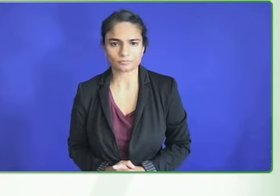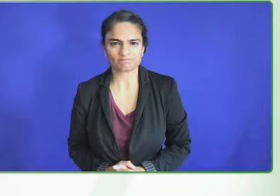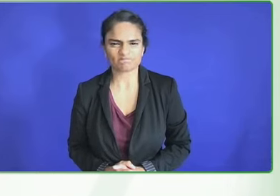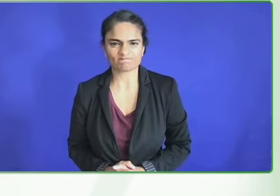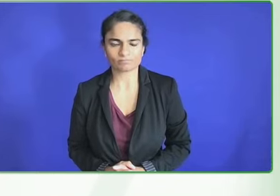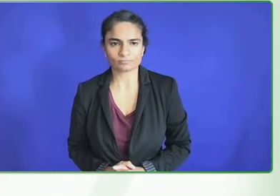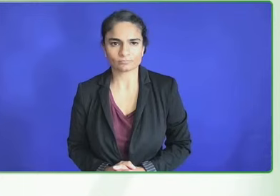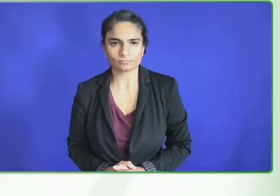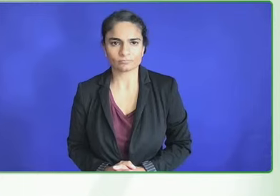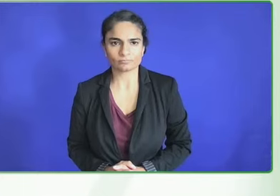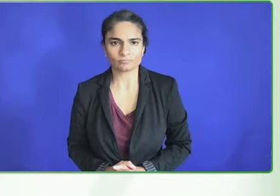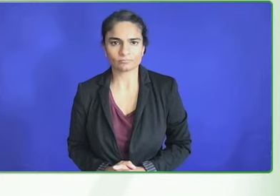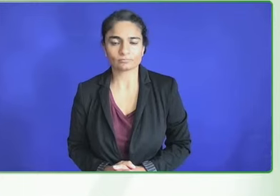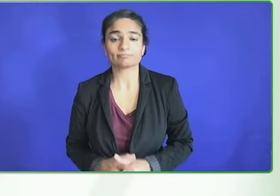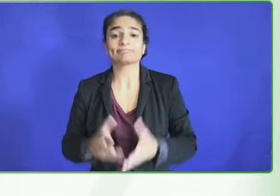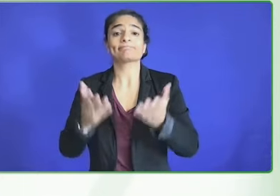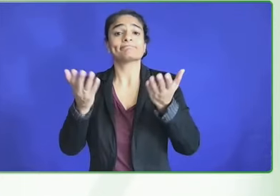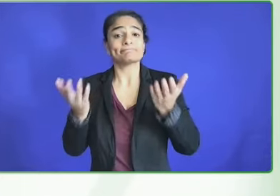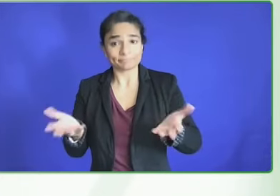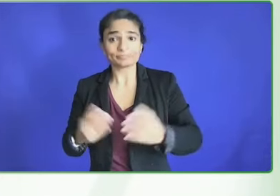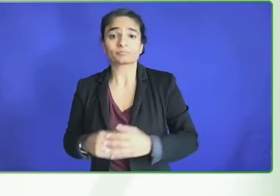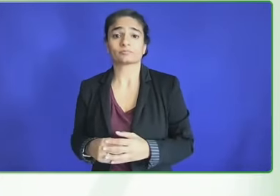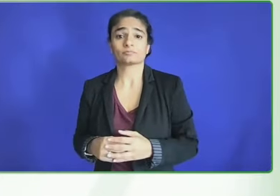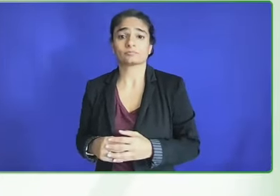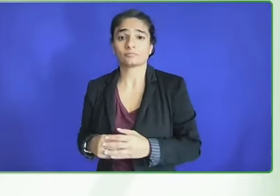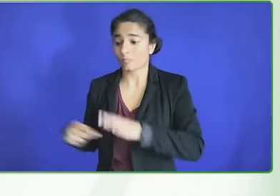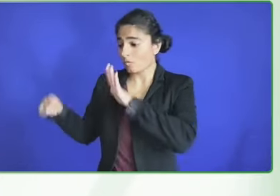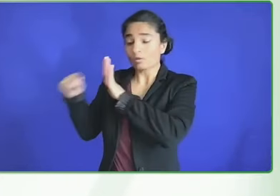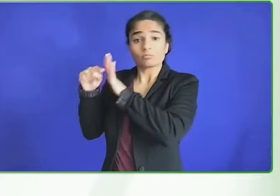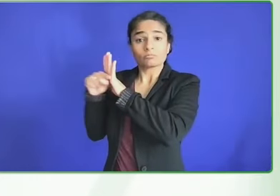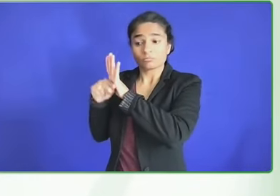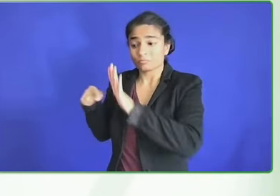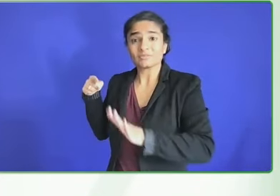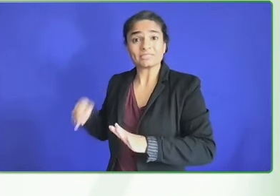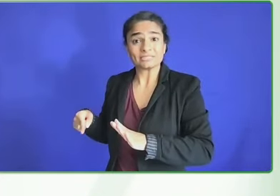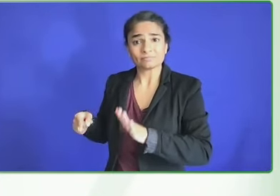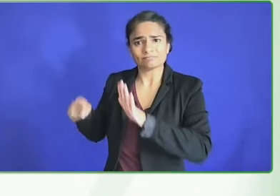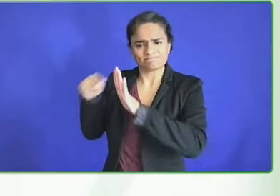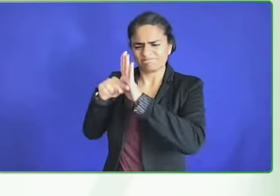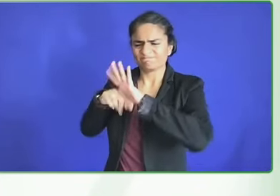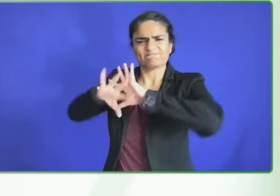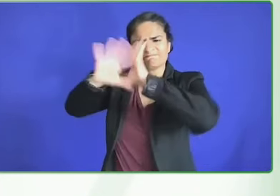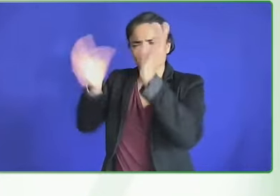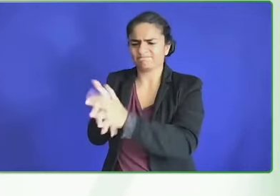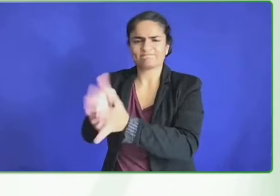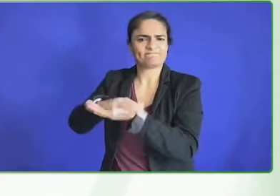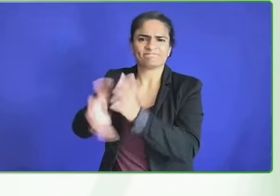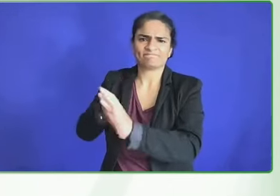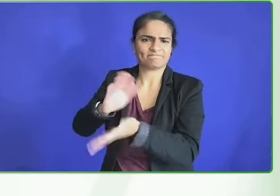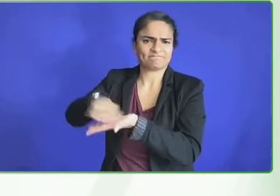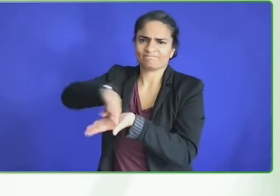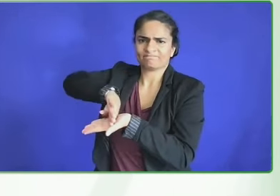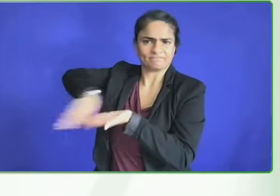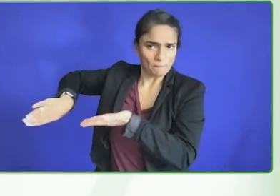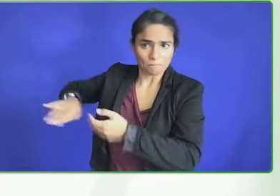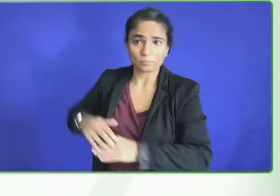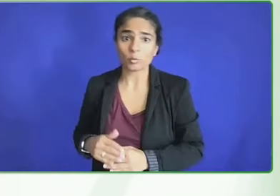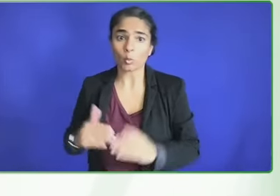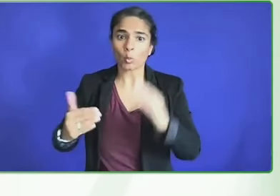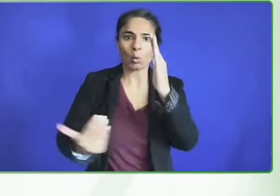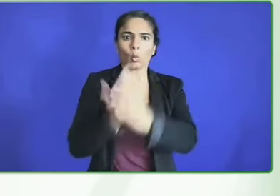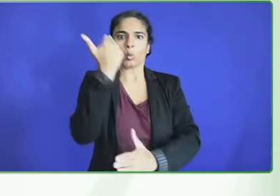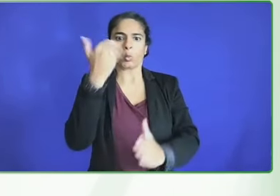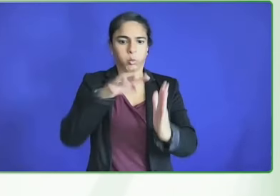may lack capacity to make certain decisions in their lives. As part of the tiered system, there are 5